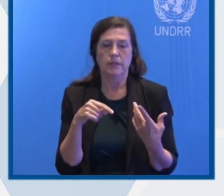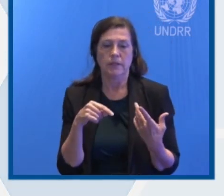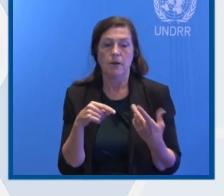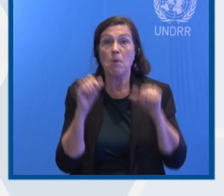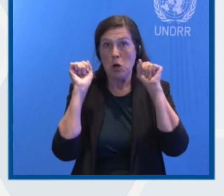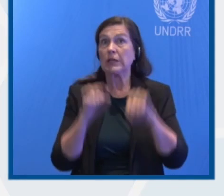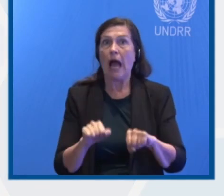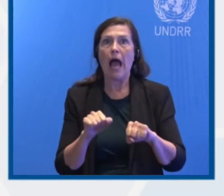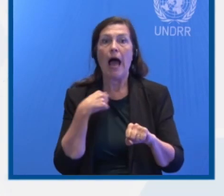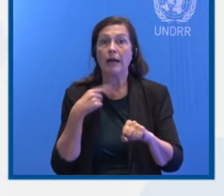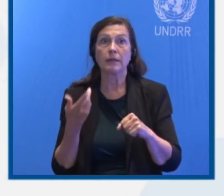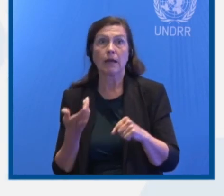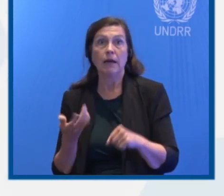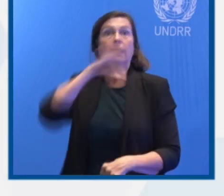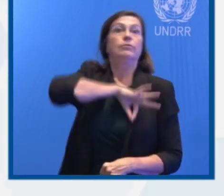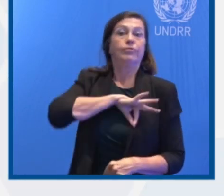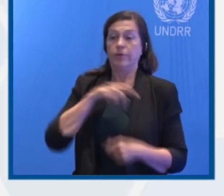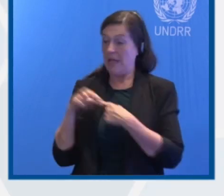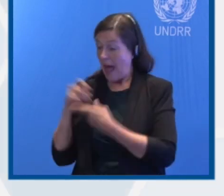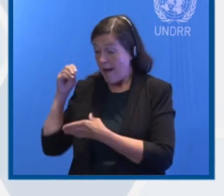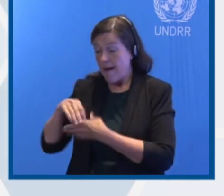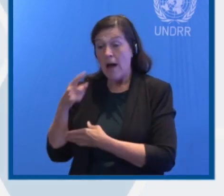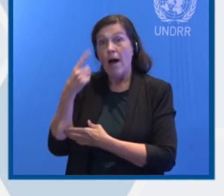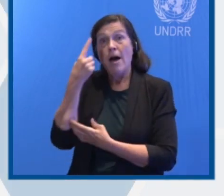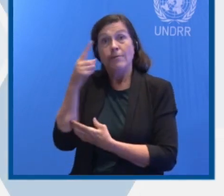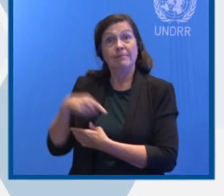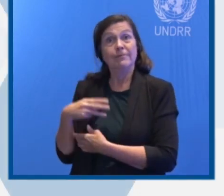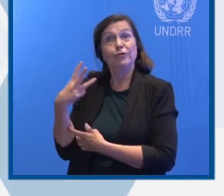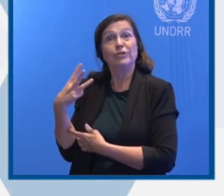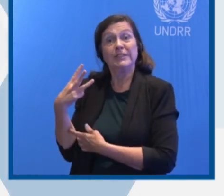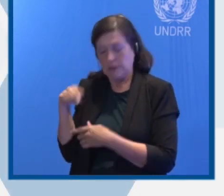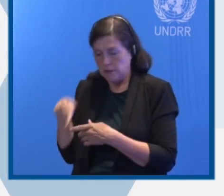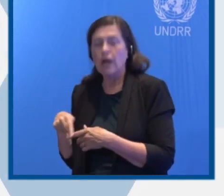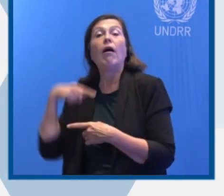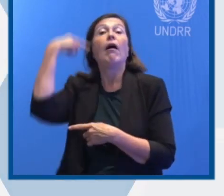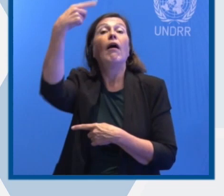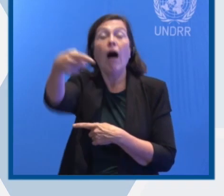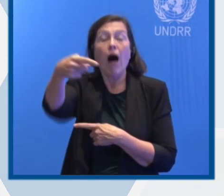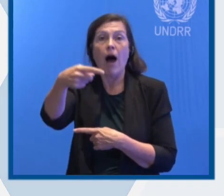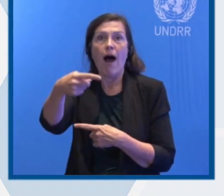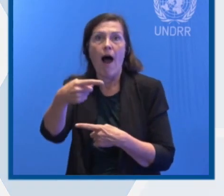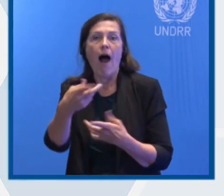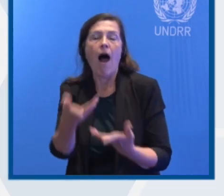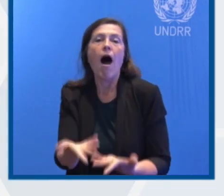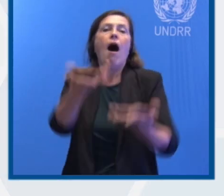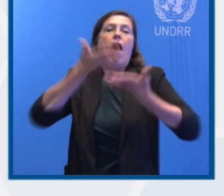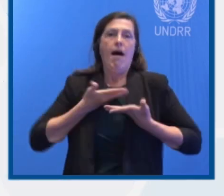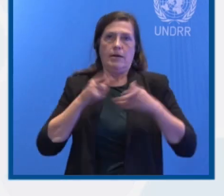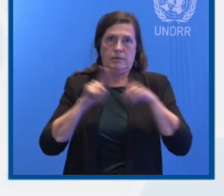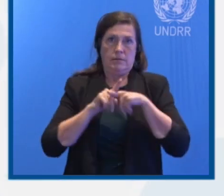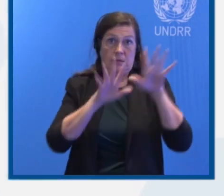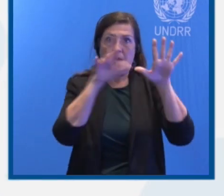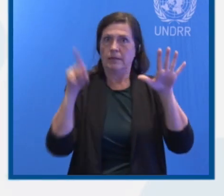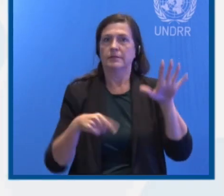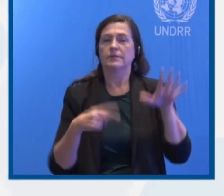that's where private capital can come in, especially if the return period is, is